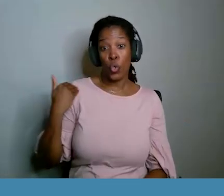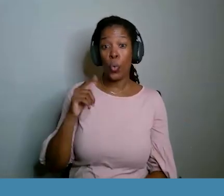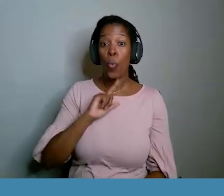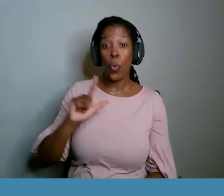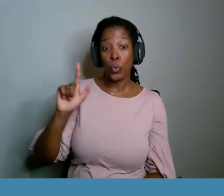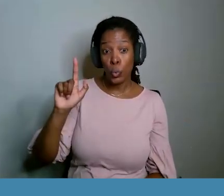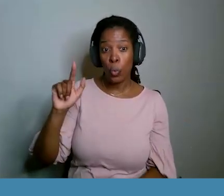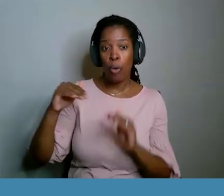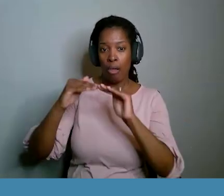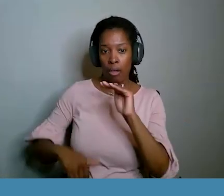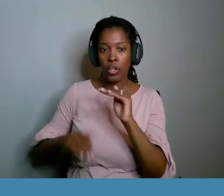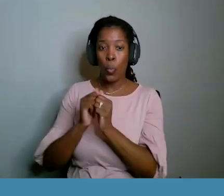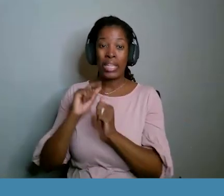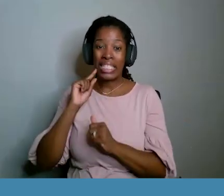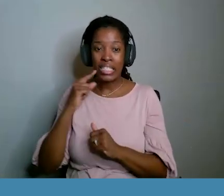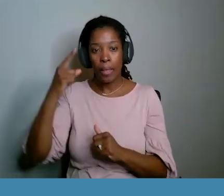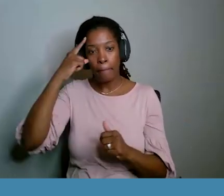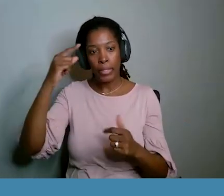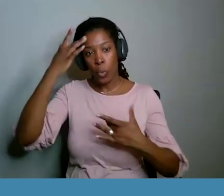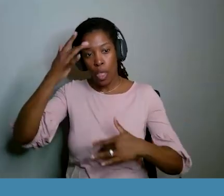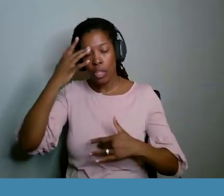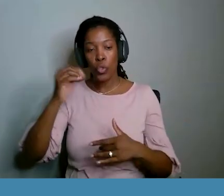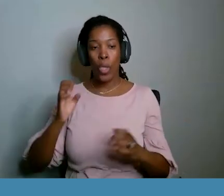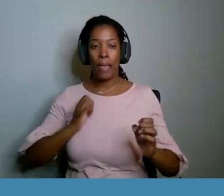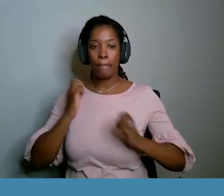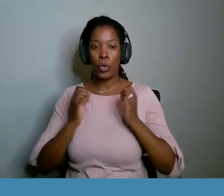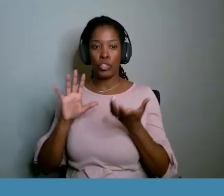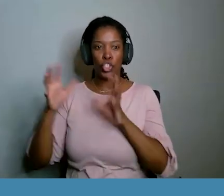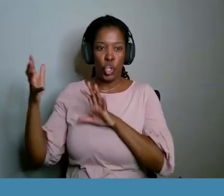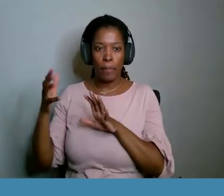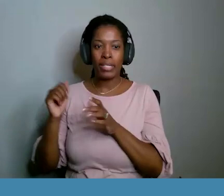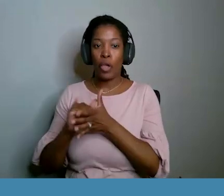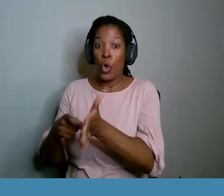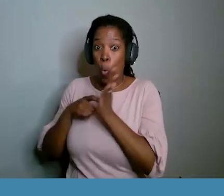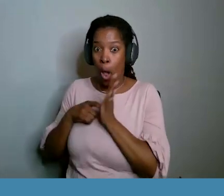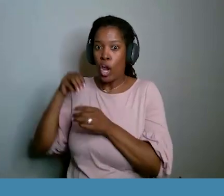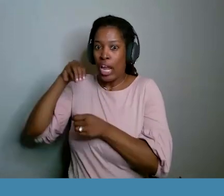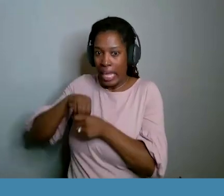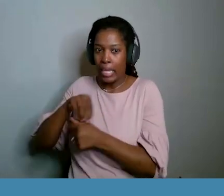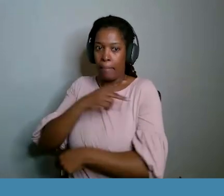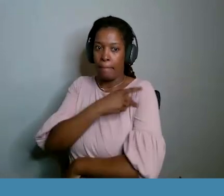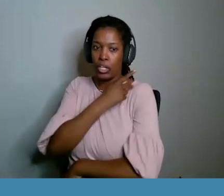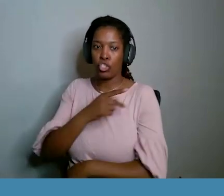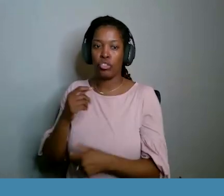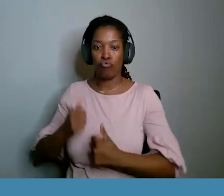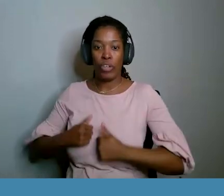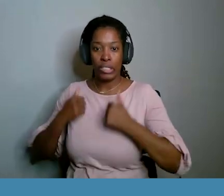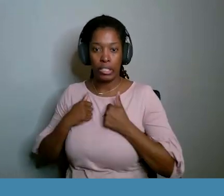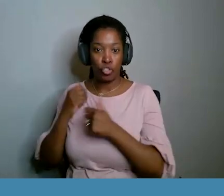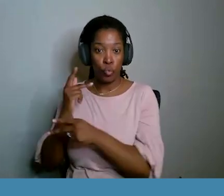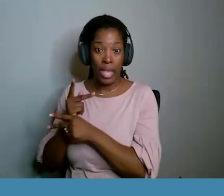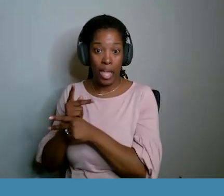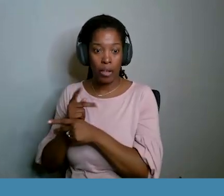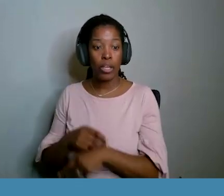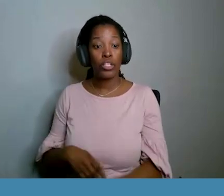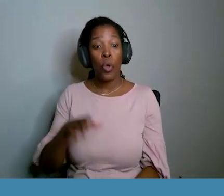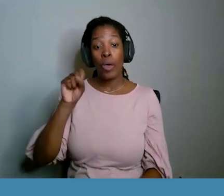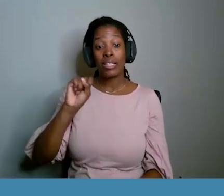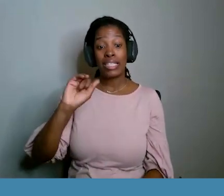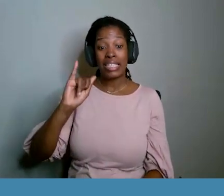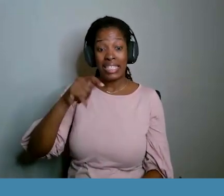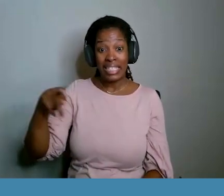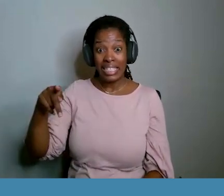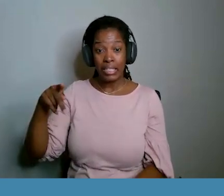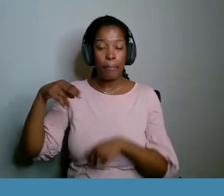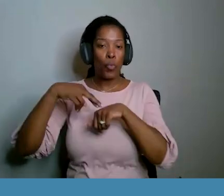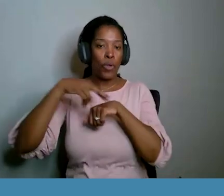requires inpatient residential care. So for SIPs, referrals must be initiated by the local DCF